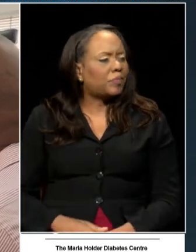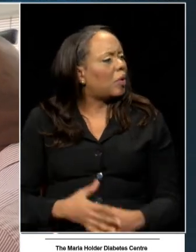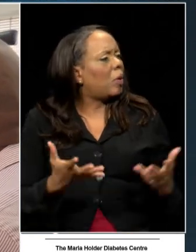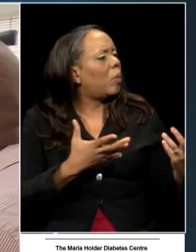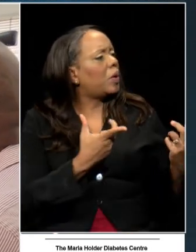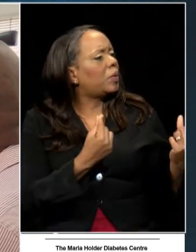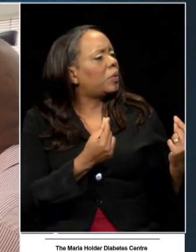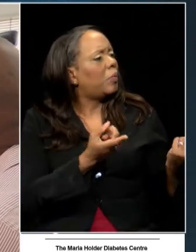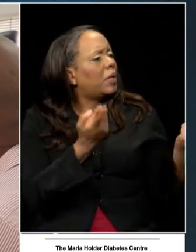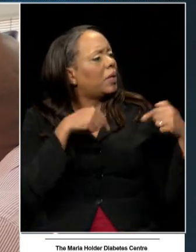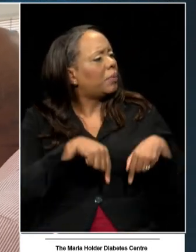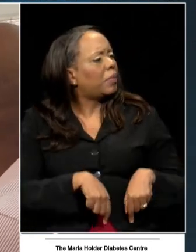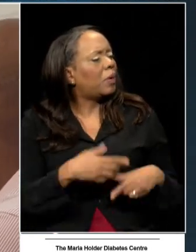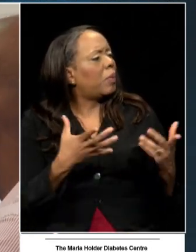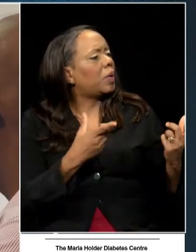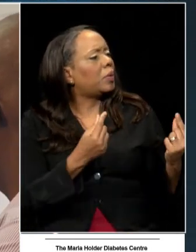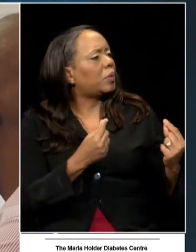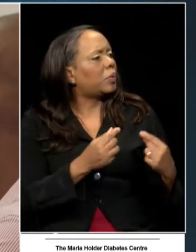here?